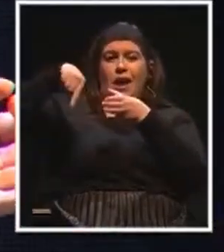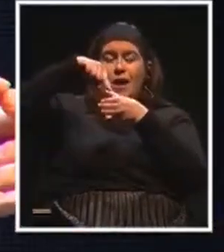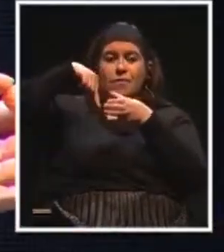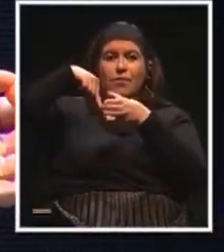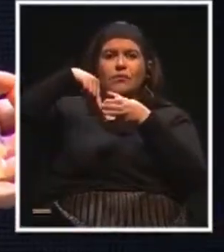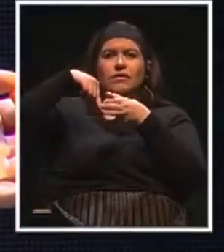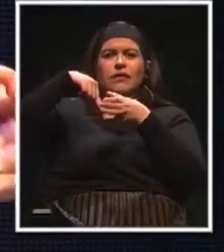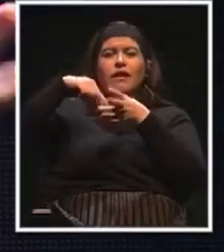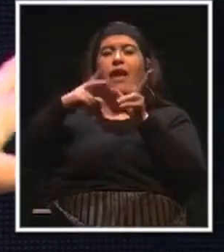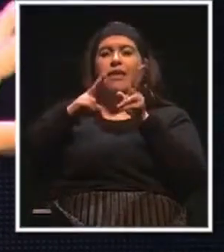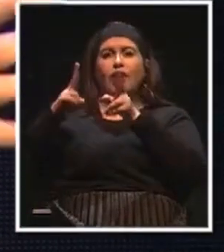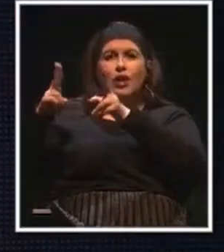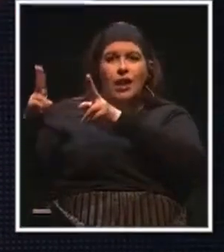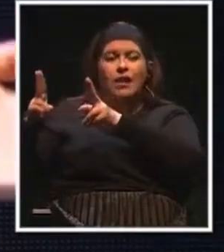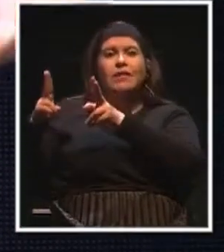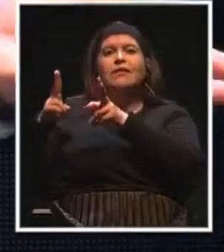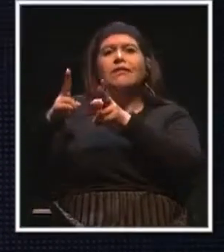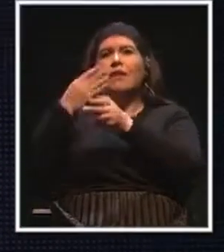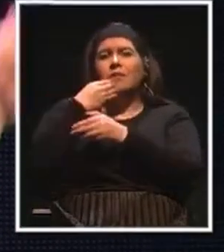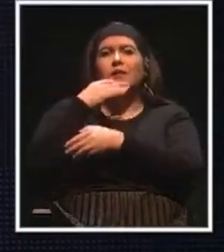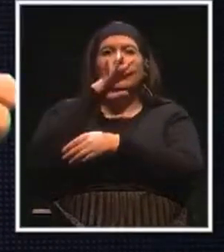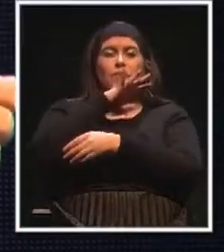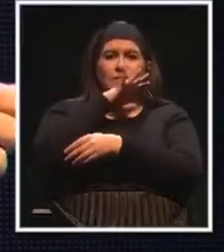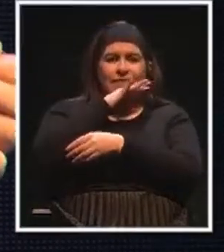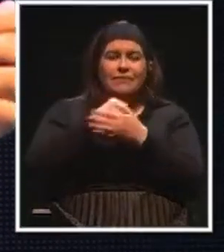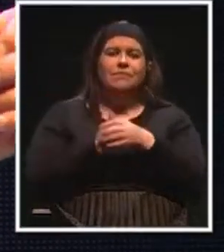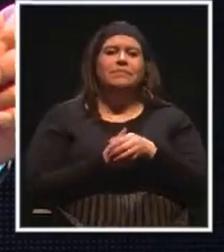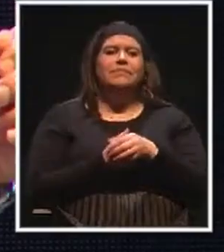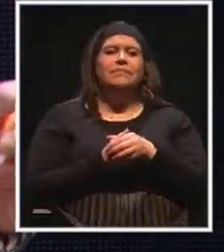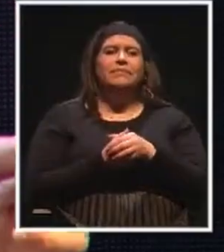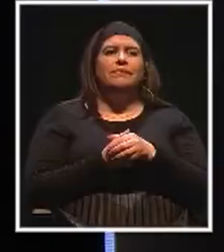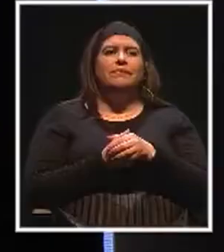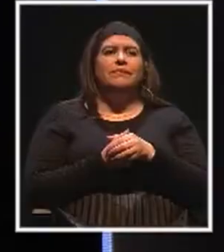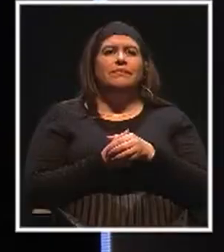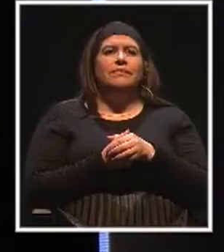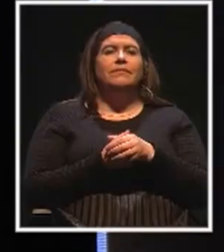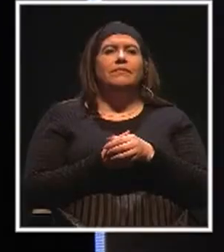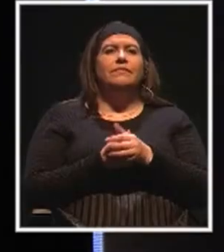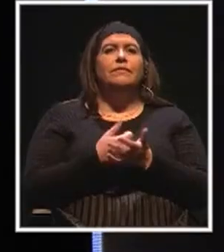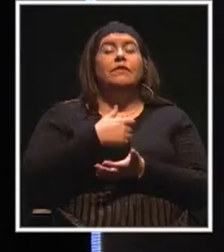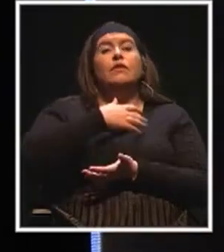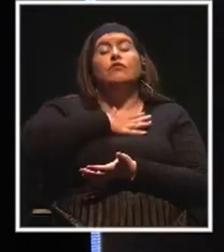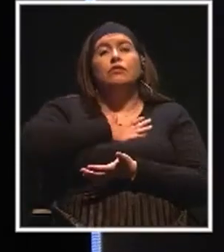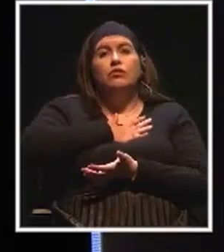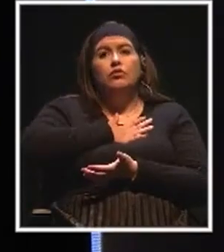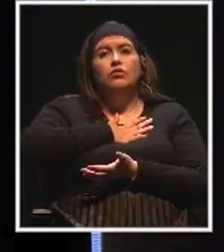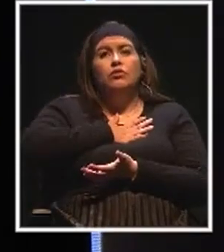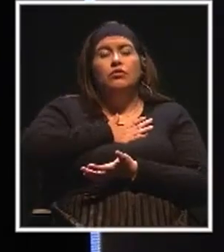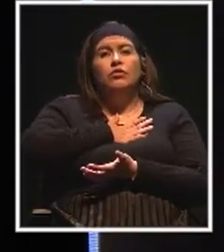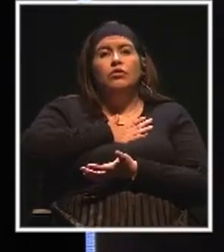I said, okay, I want to basically do what I just described. And they said,